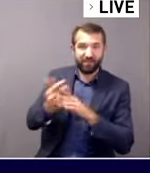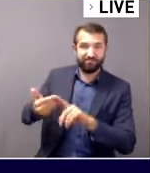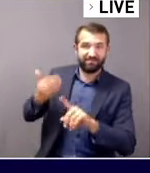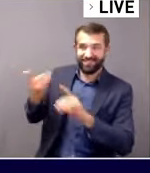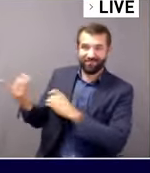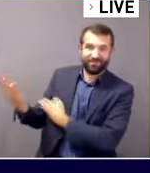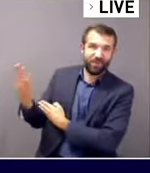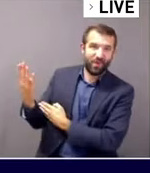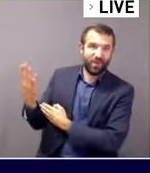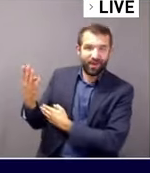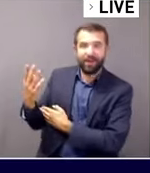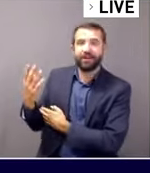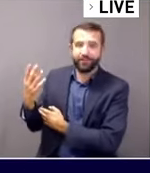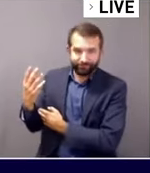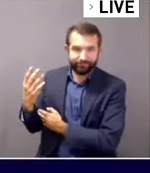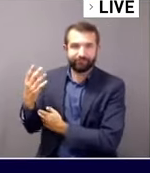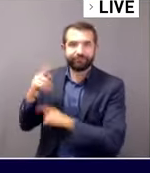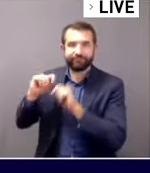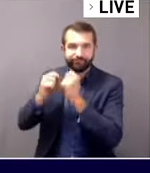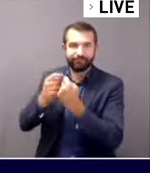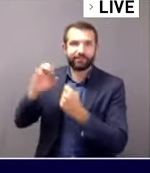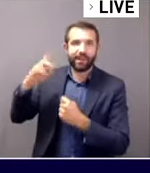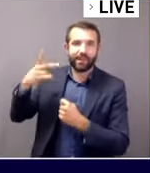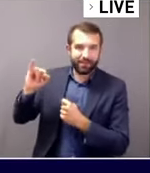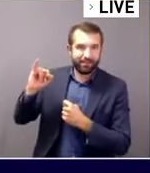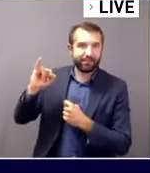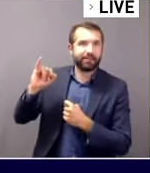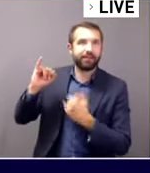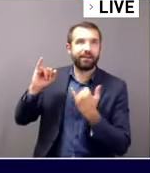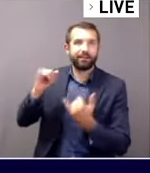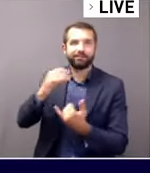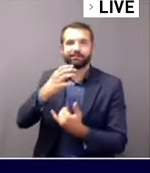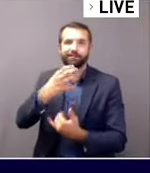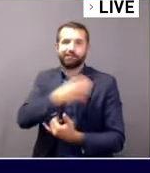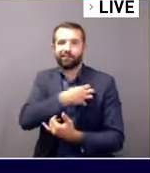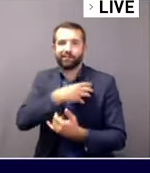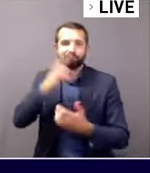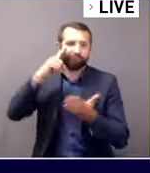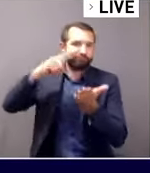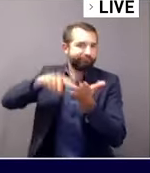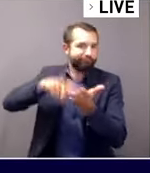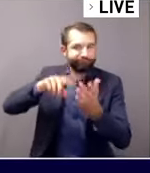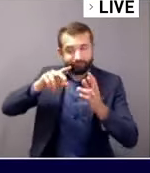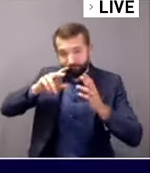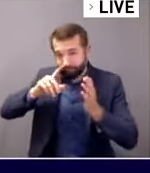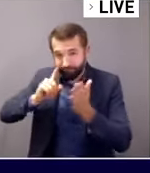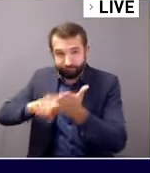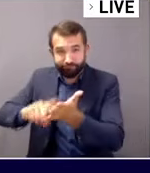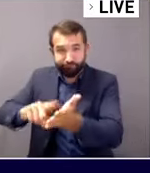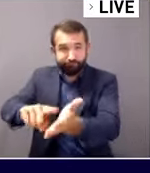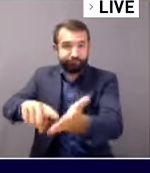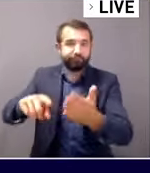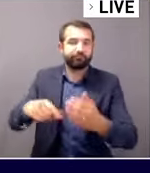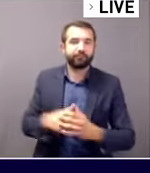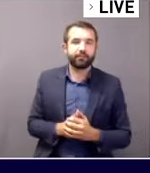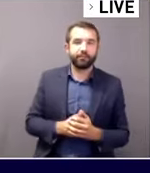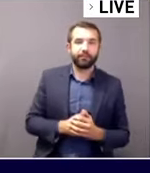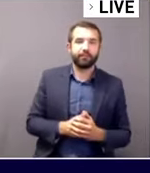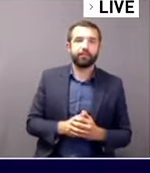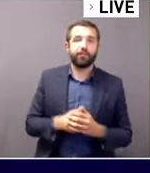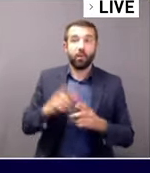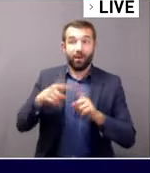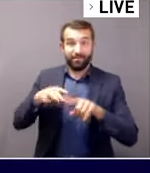of epidemiologists, those disease detectives, are kicking into high gear to get all the facts on these newest cases. We should know